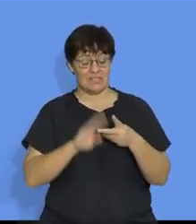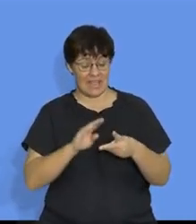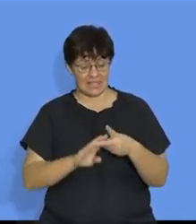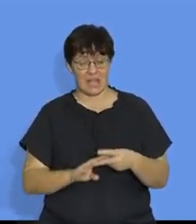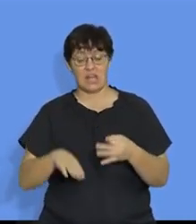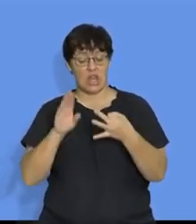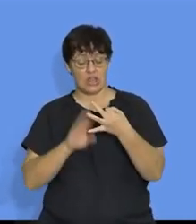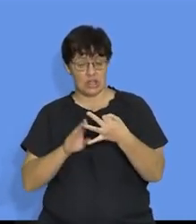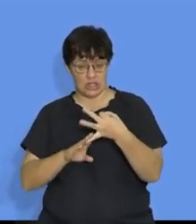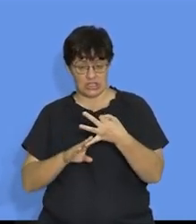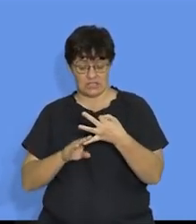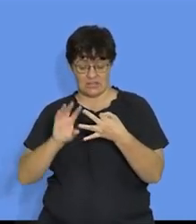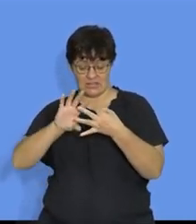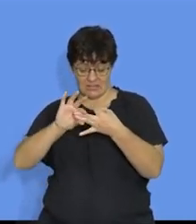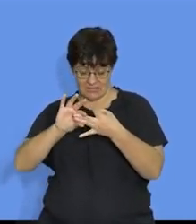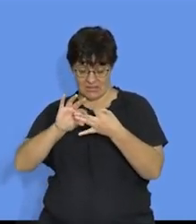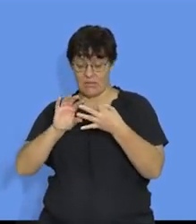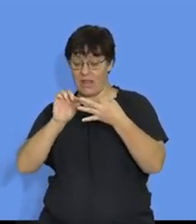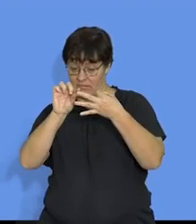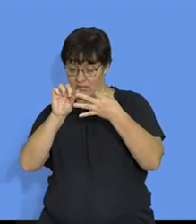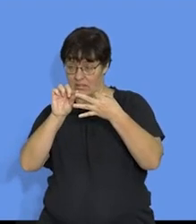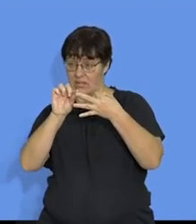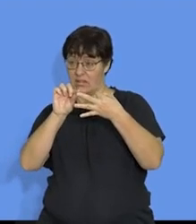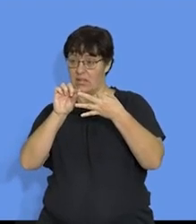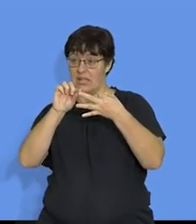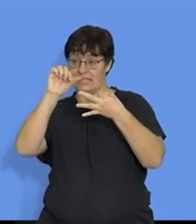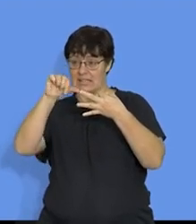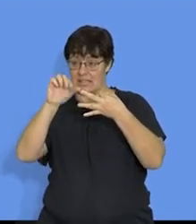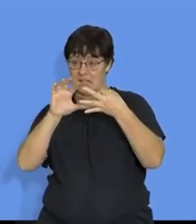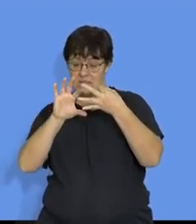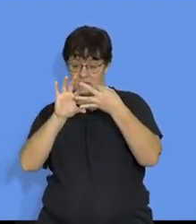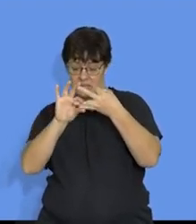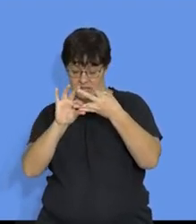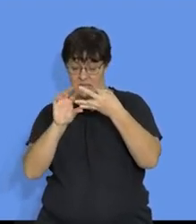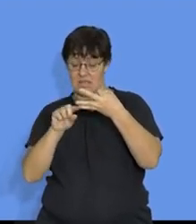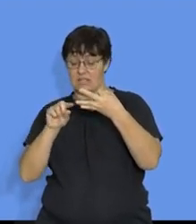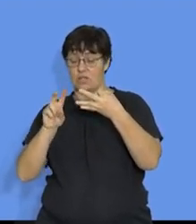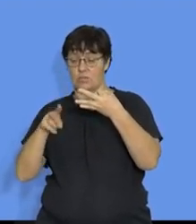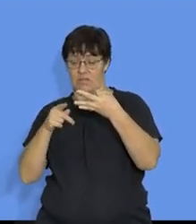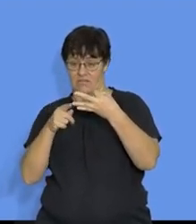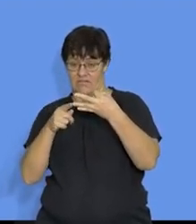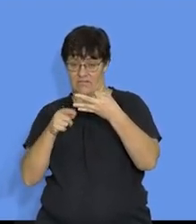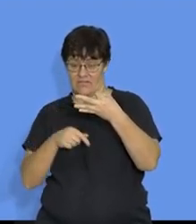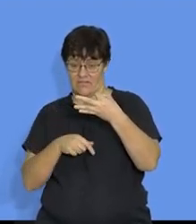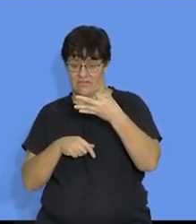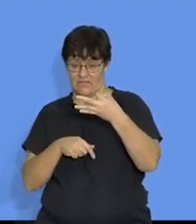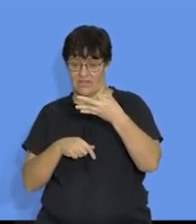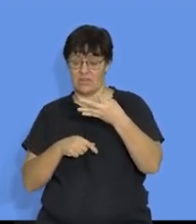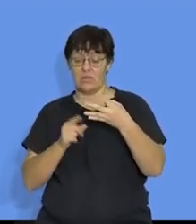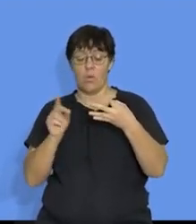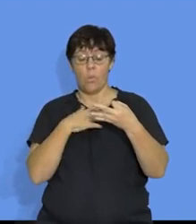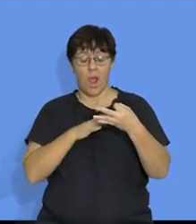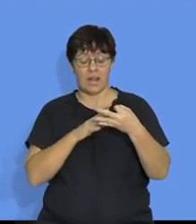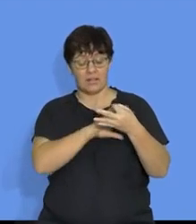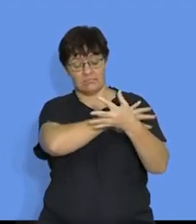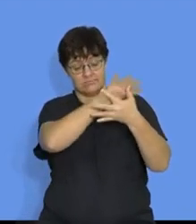the third term is 12. We now need to determine the sum of the first 10 terms.